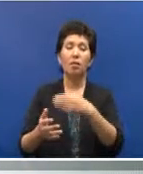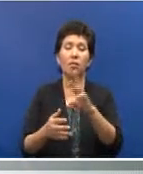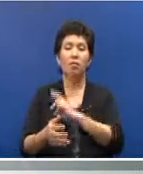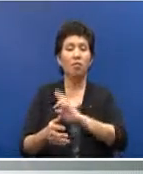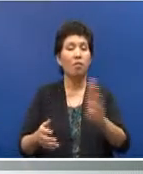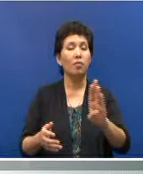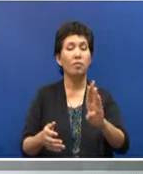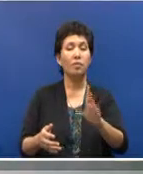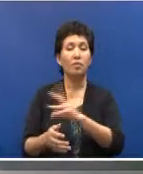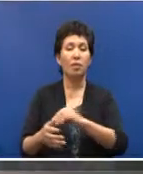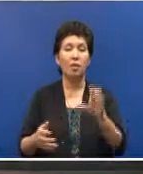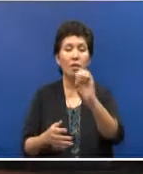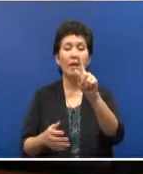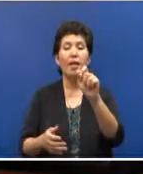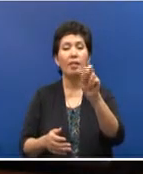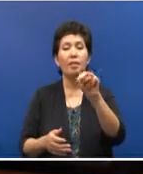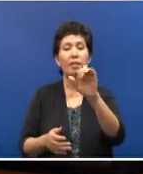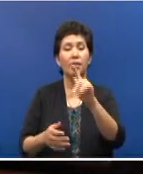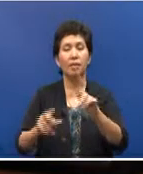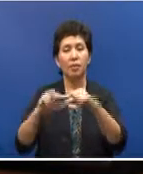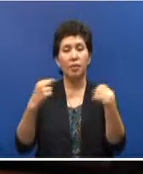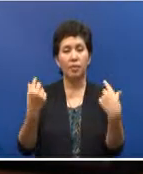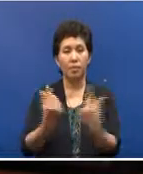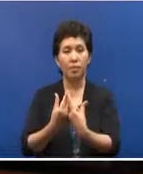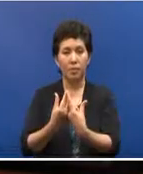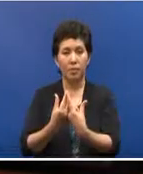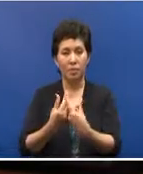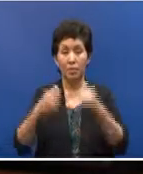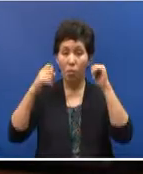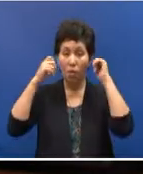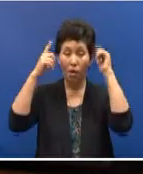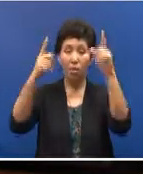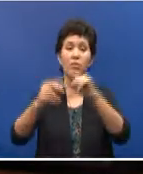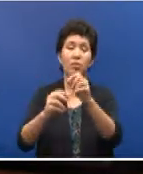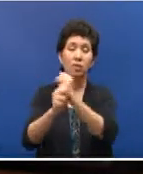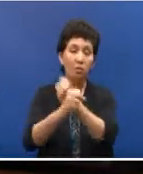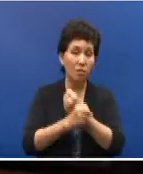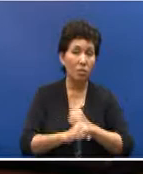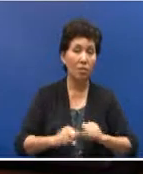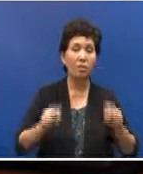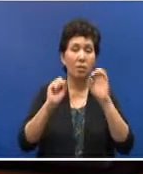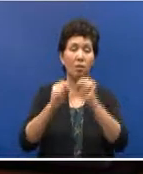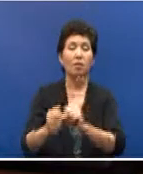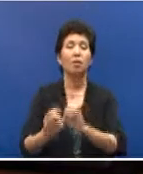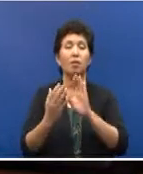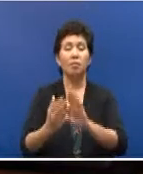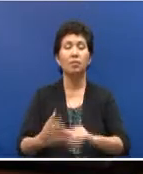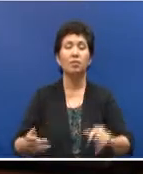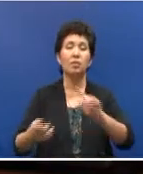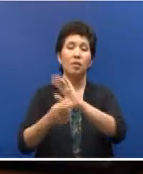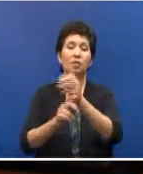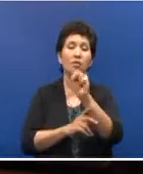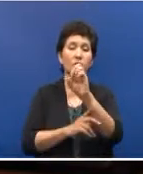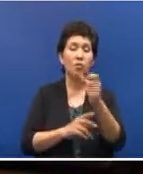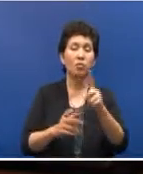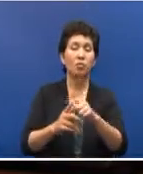and also the ethnic groups. Okay, so awareness of racial superiority can create strong bonds of